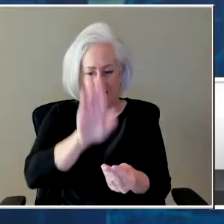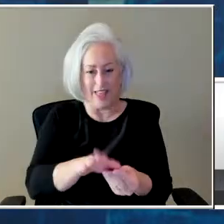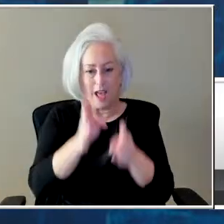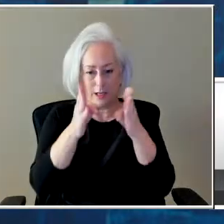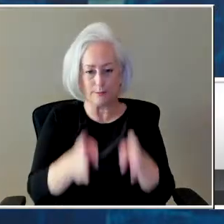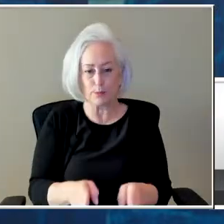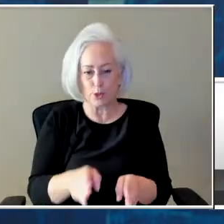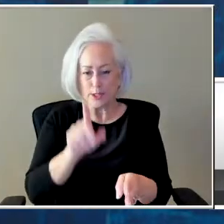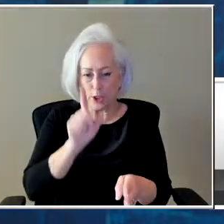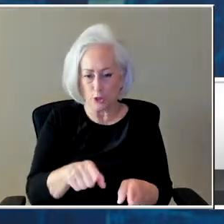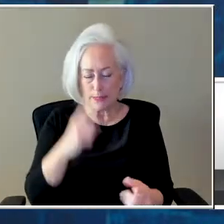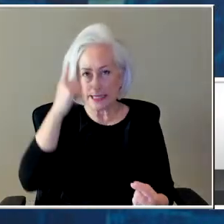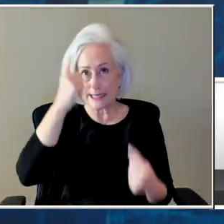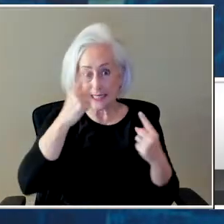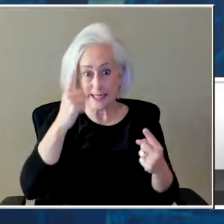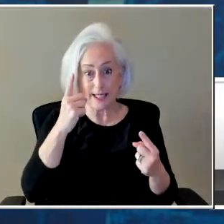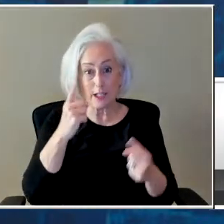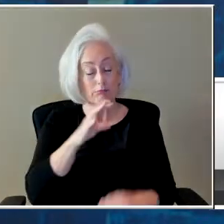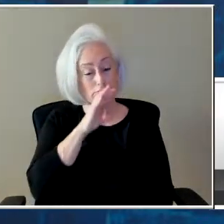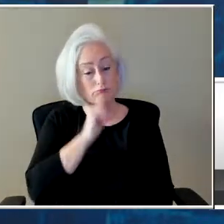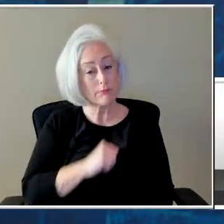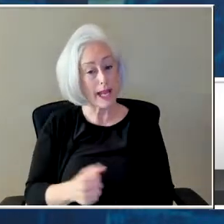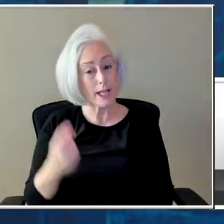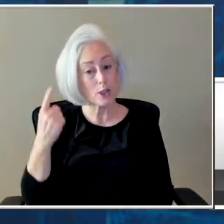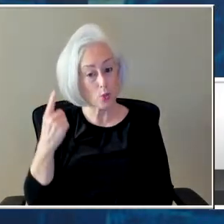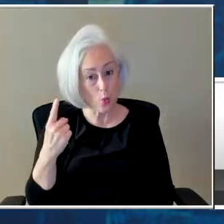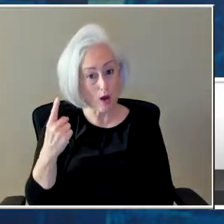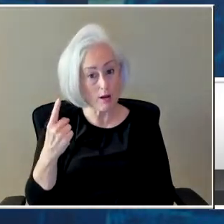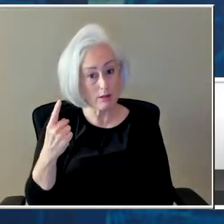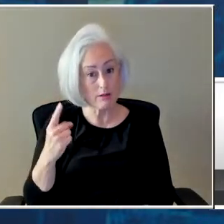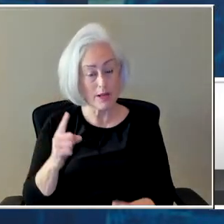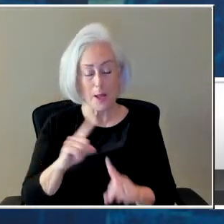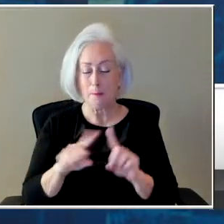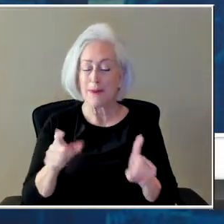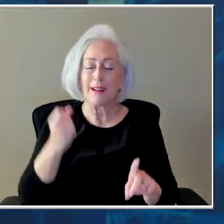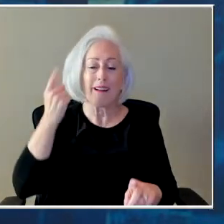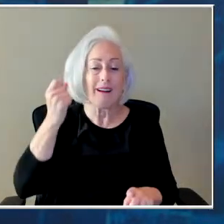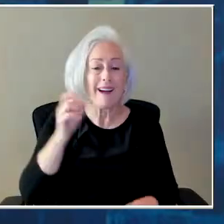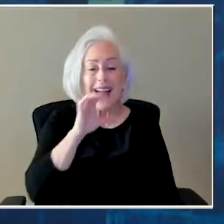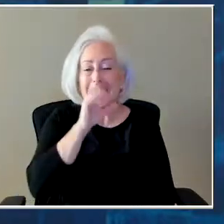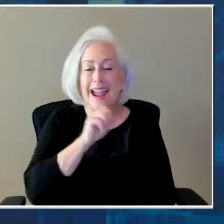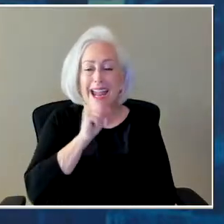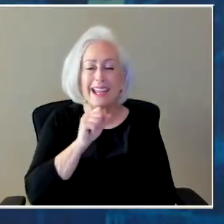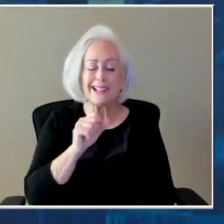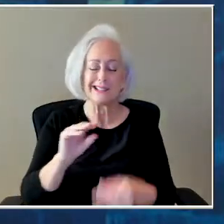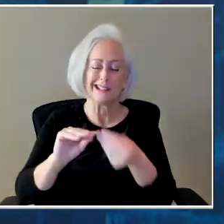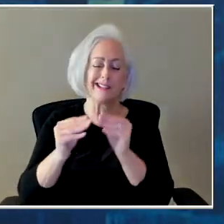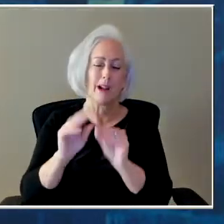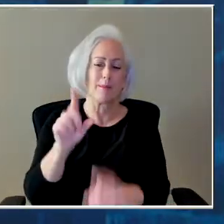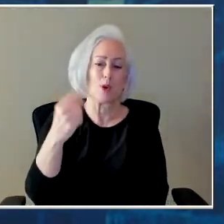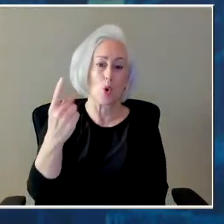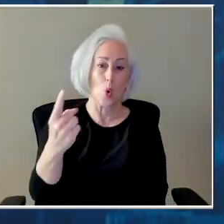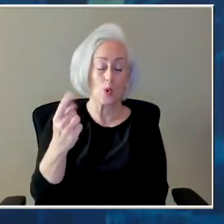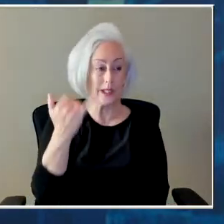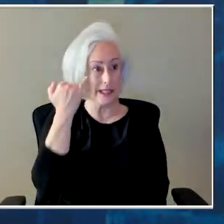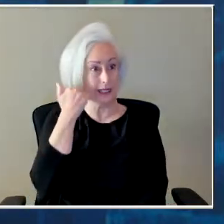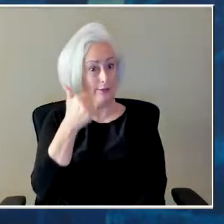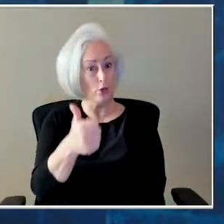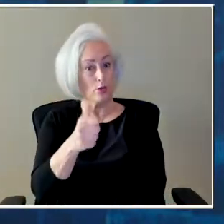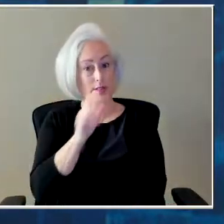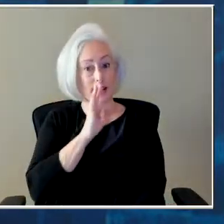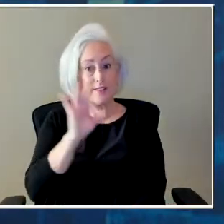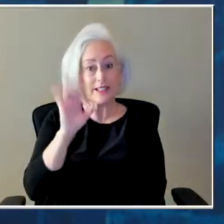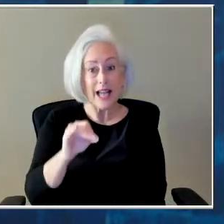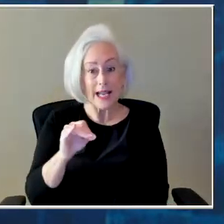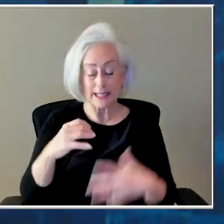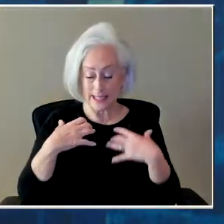things. But I often say age is just a number. I mean, and you can be 90 years old, and if you're active and healthy, I think you're a perfectly